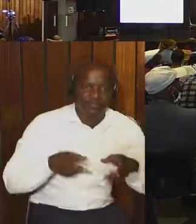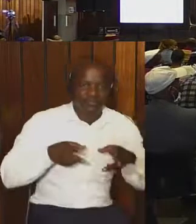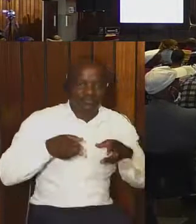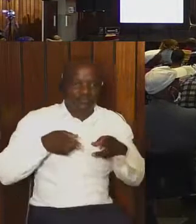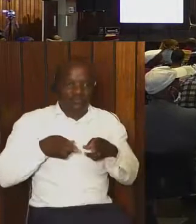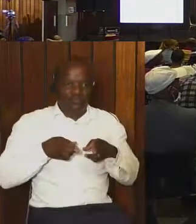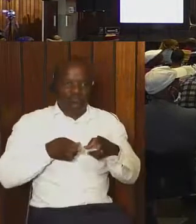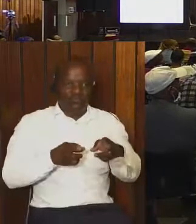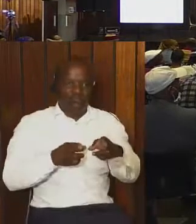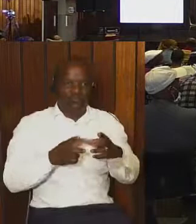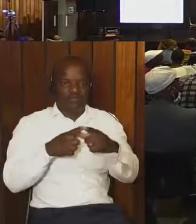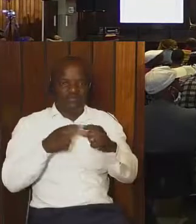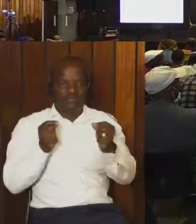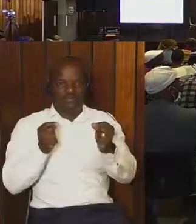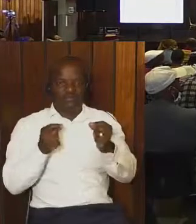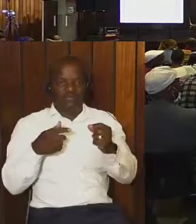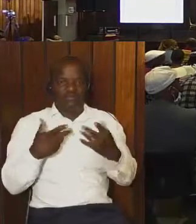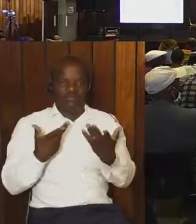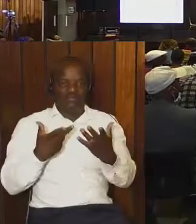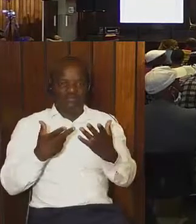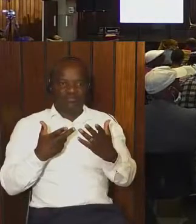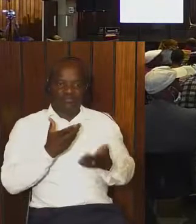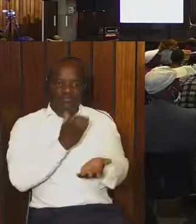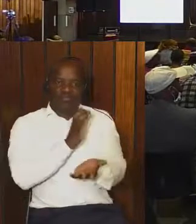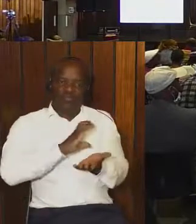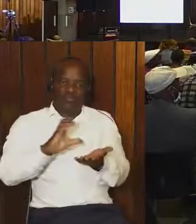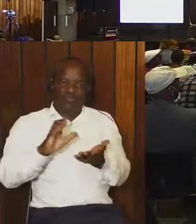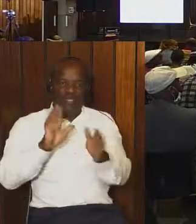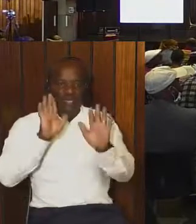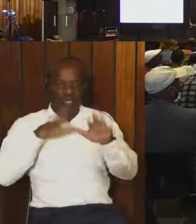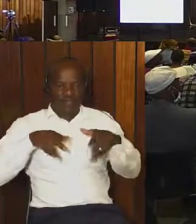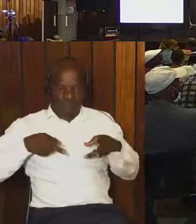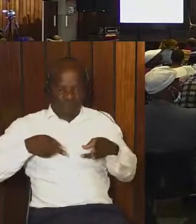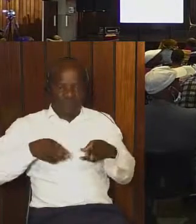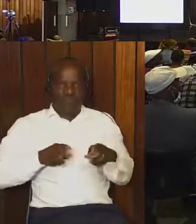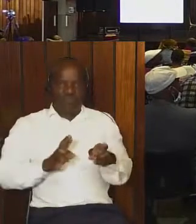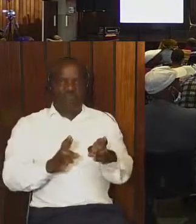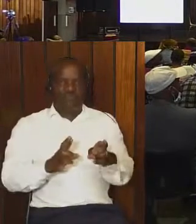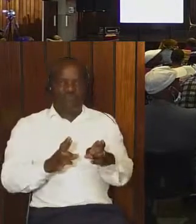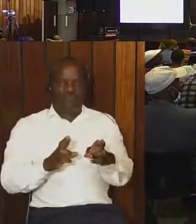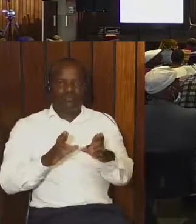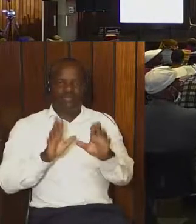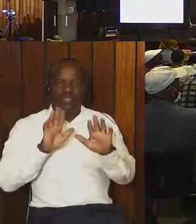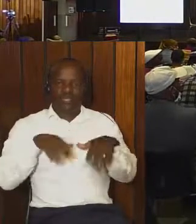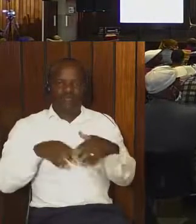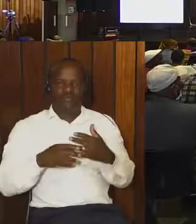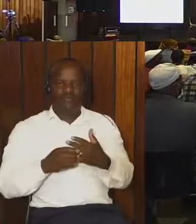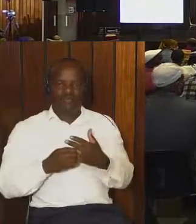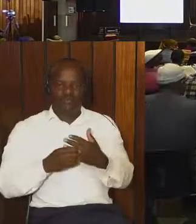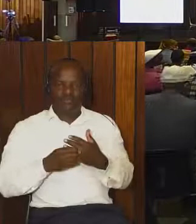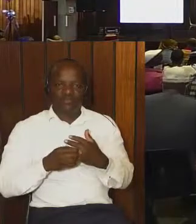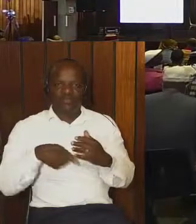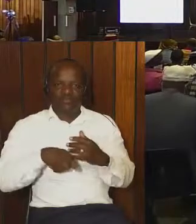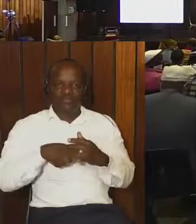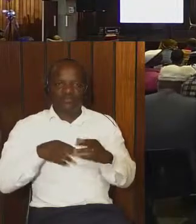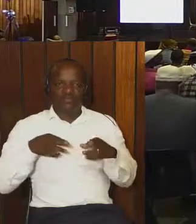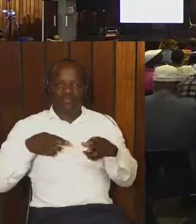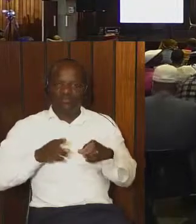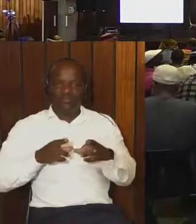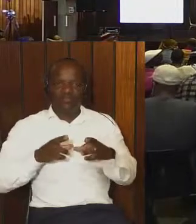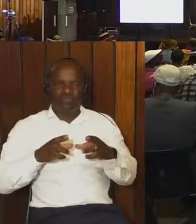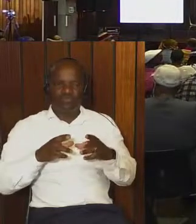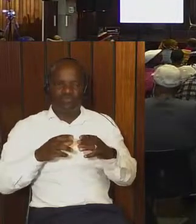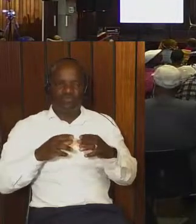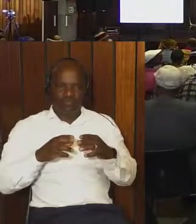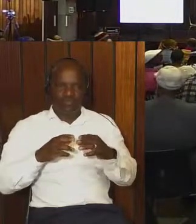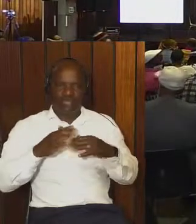because of contractor o tlogetse tsela fela nje a itsamaela. Yana rona ne re kopela go tseba gore tsela ele yo felletsiwa neng.